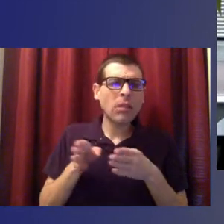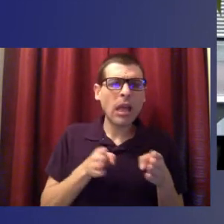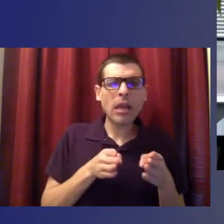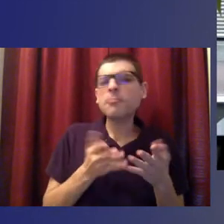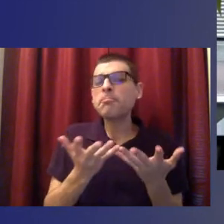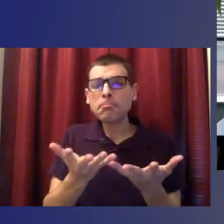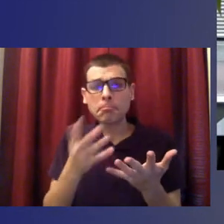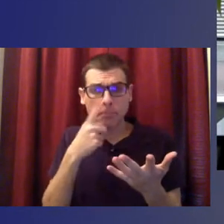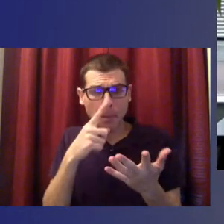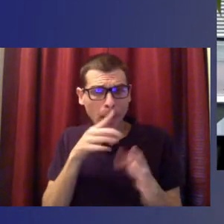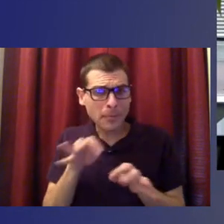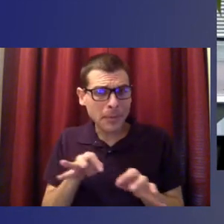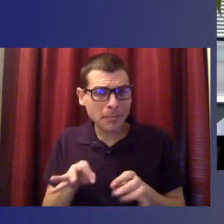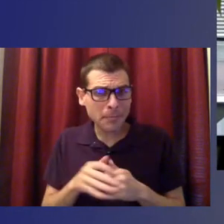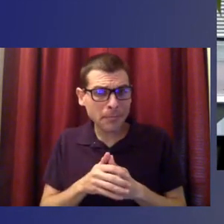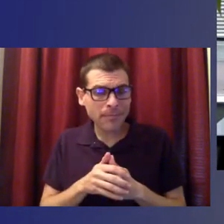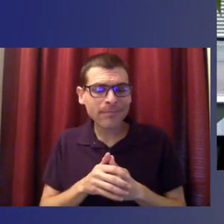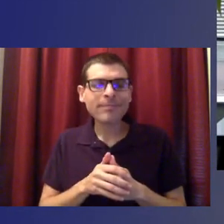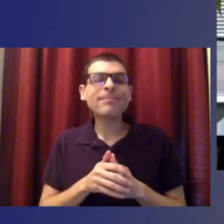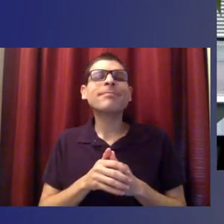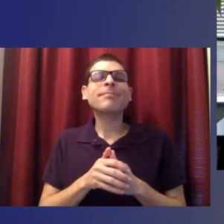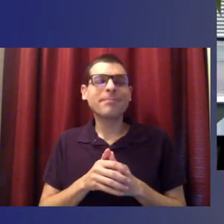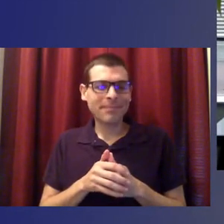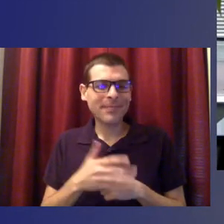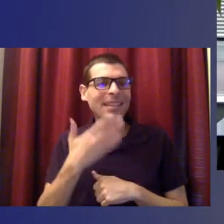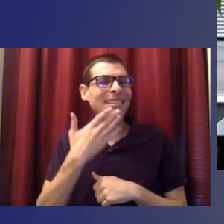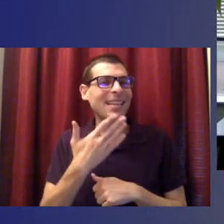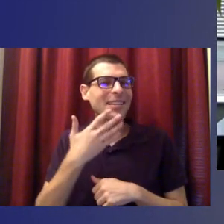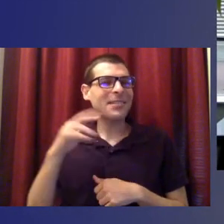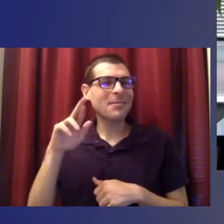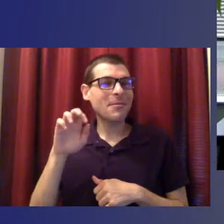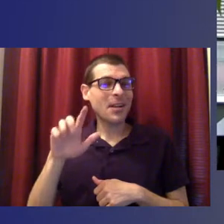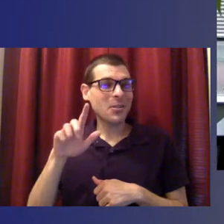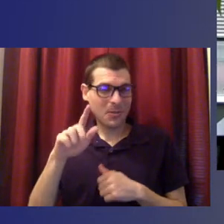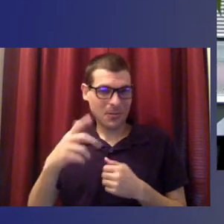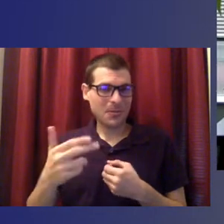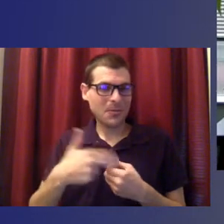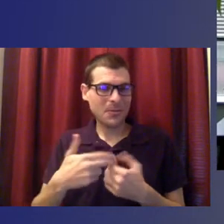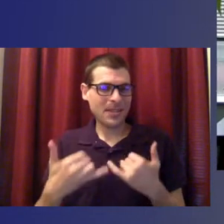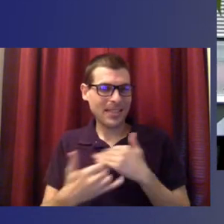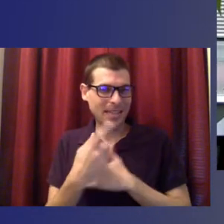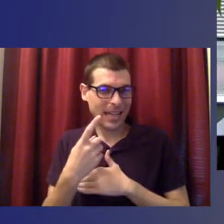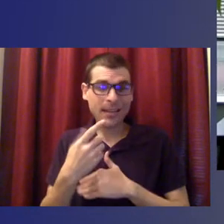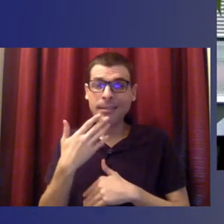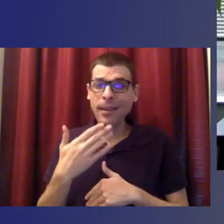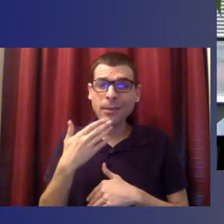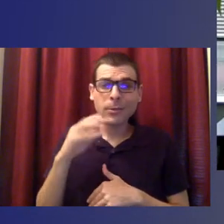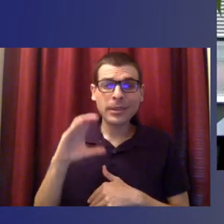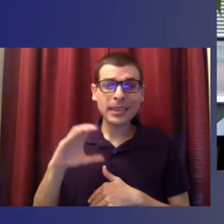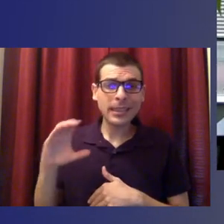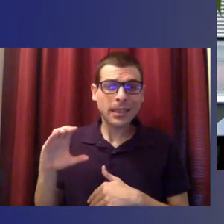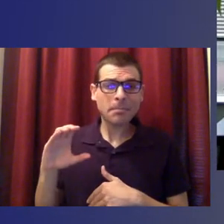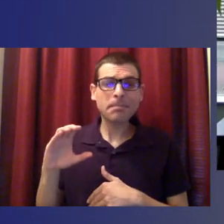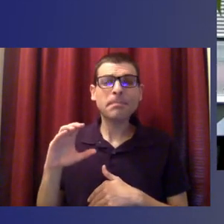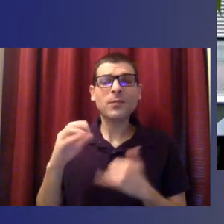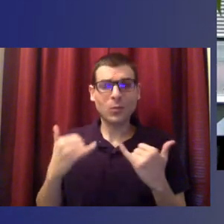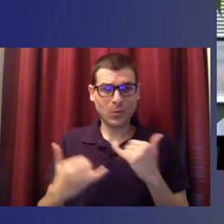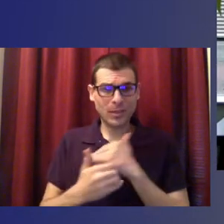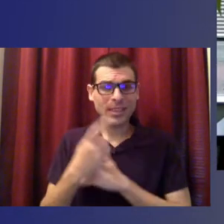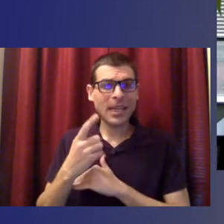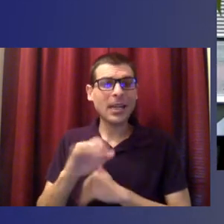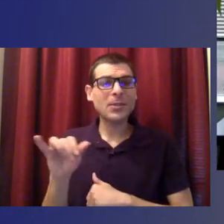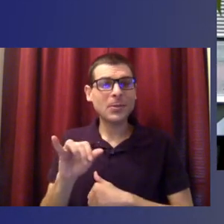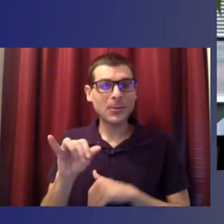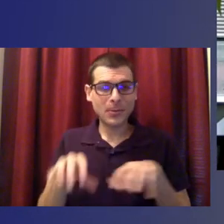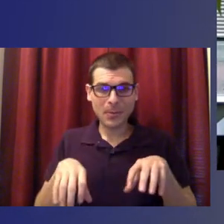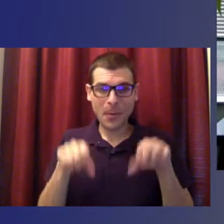Well, thank you, Rachel, for being here today for this. And I want to thank the City Club for doing the annual State of the County, although it